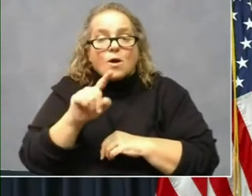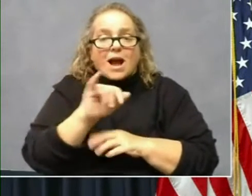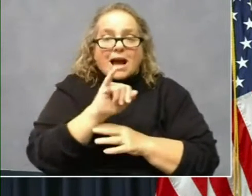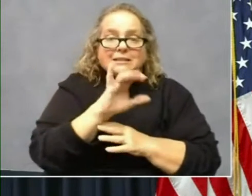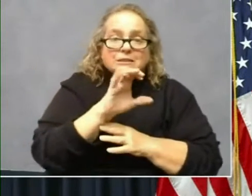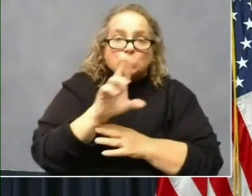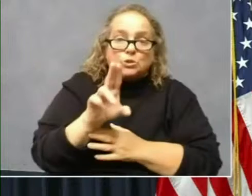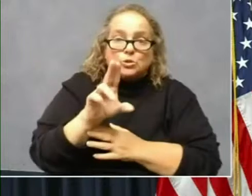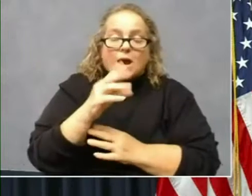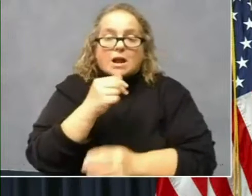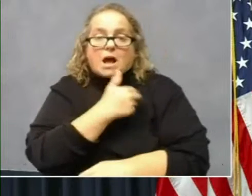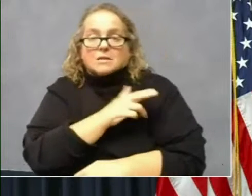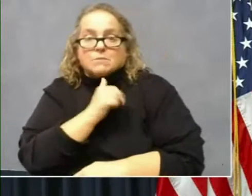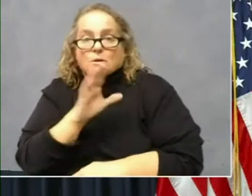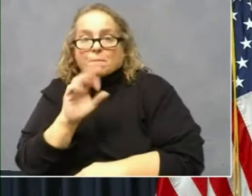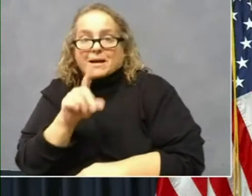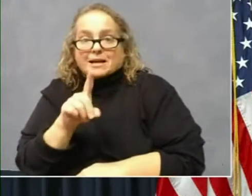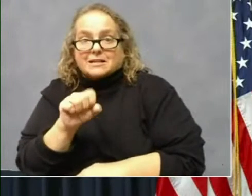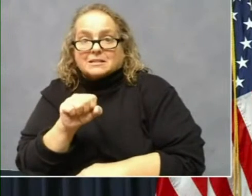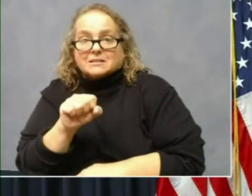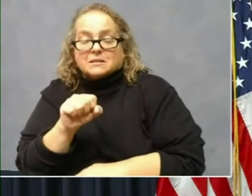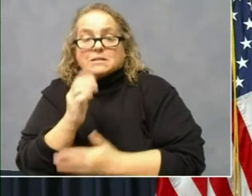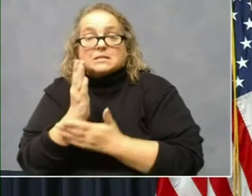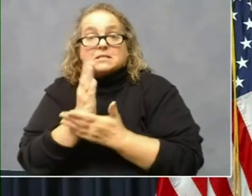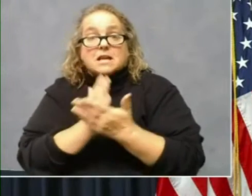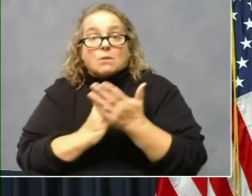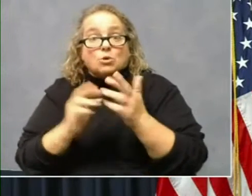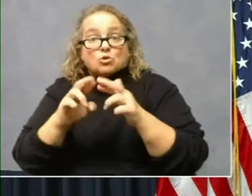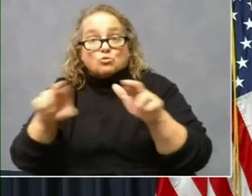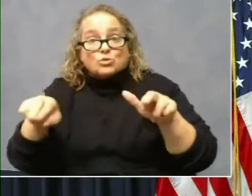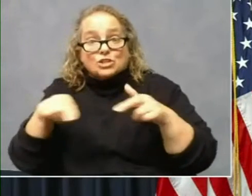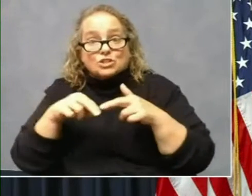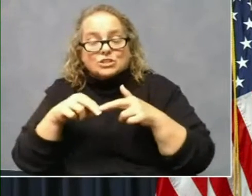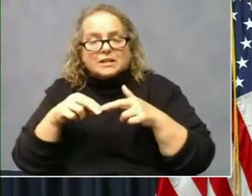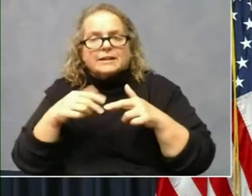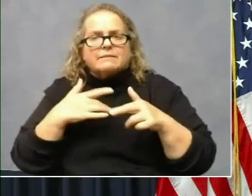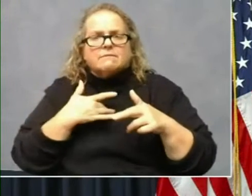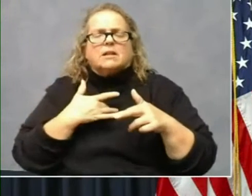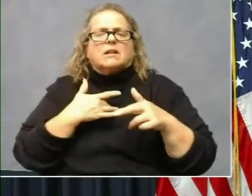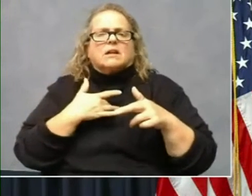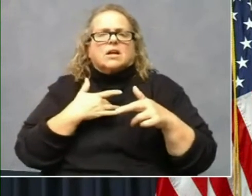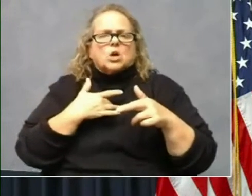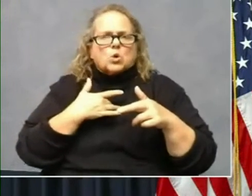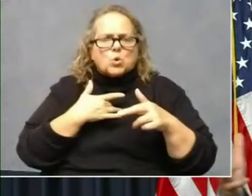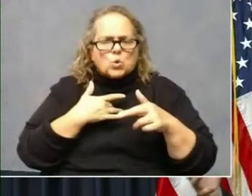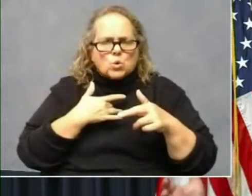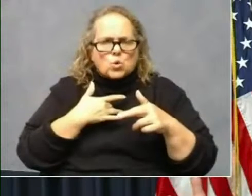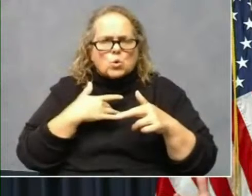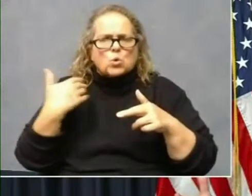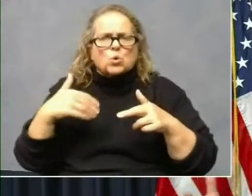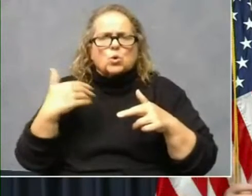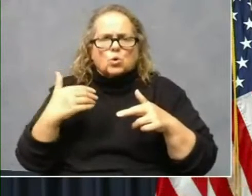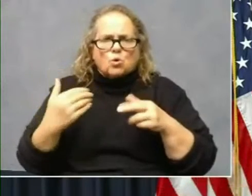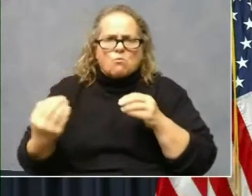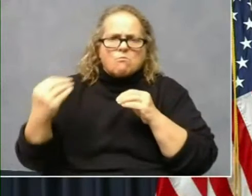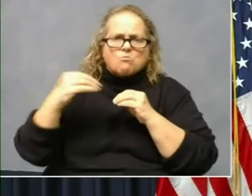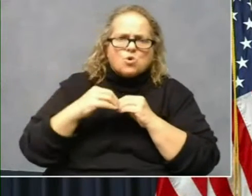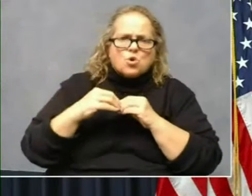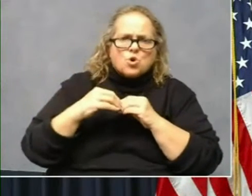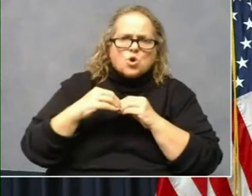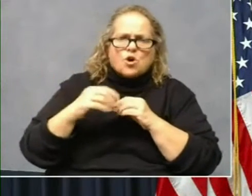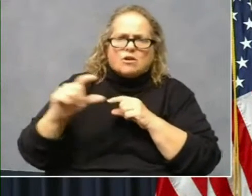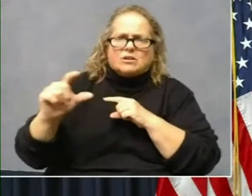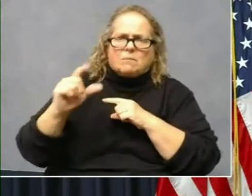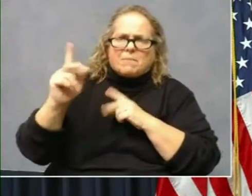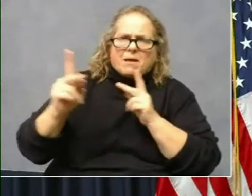are, because some regions are feeling a bigger pinch now than others. Now we have to be able to work together to push people out where they can get the